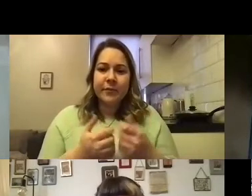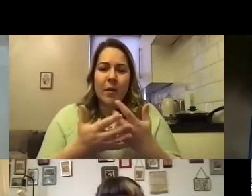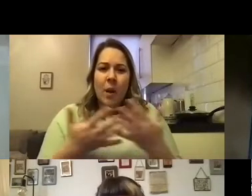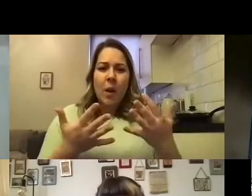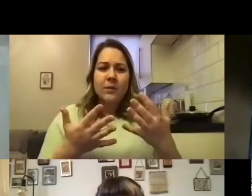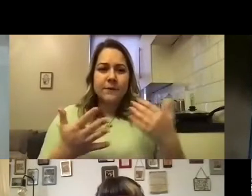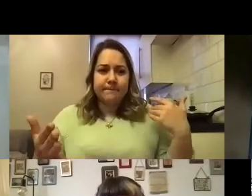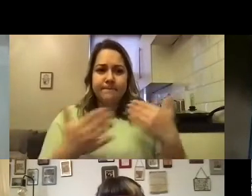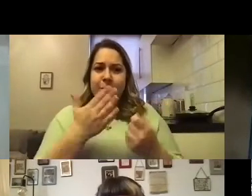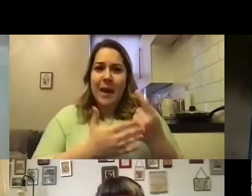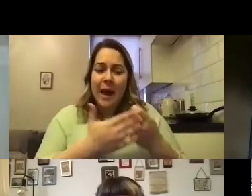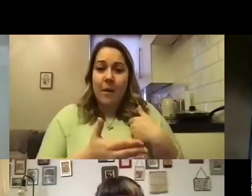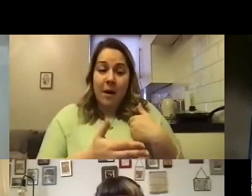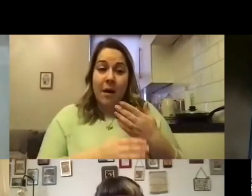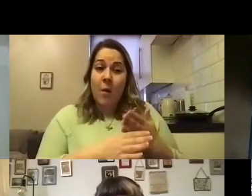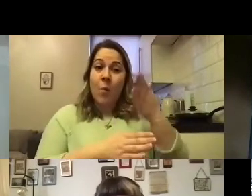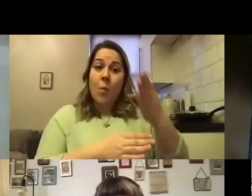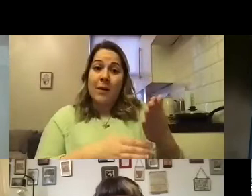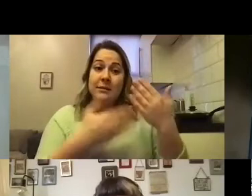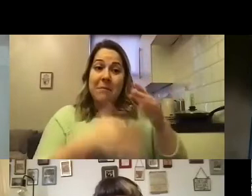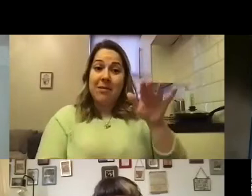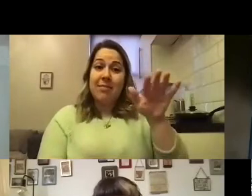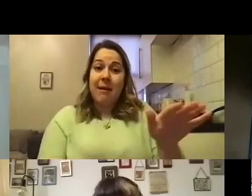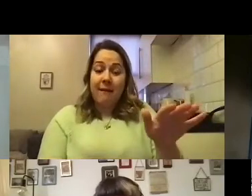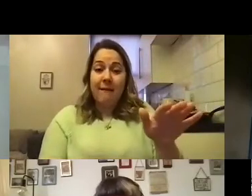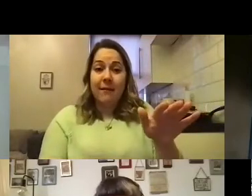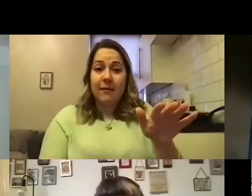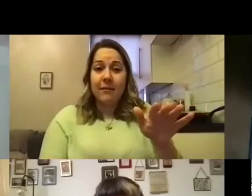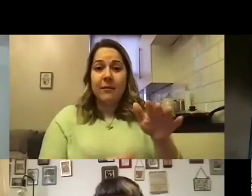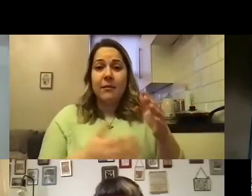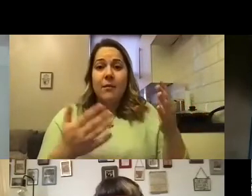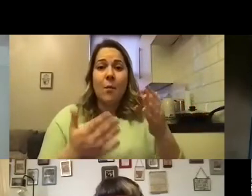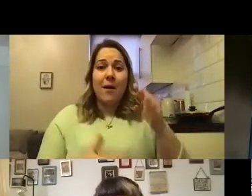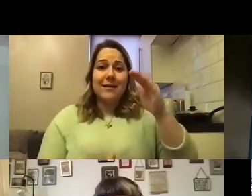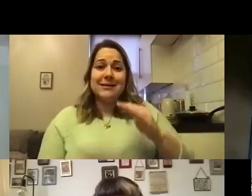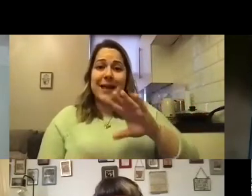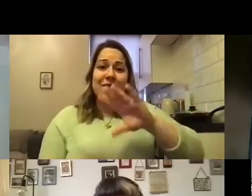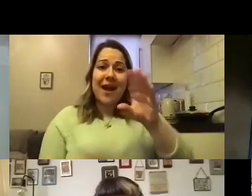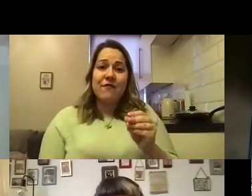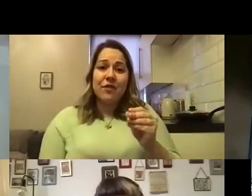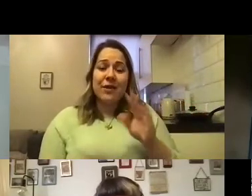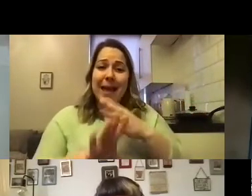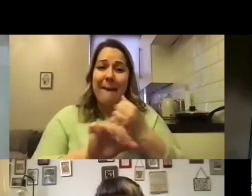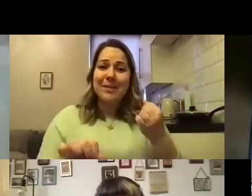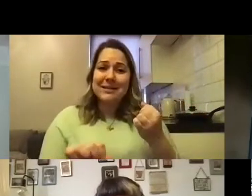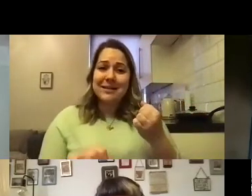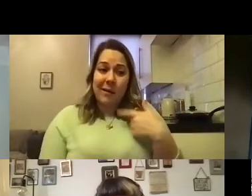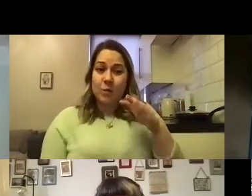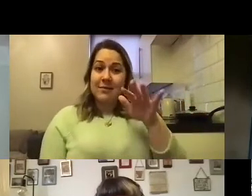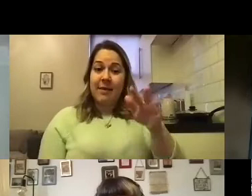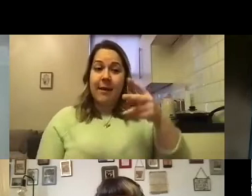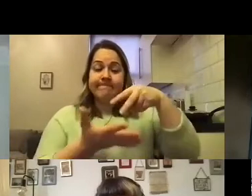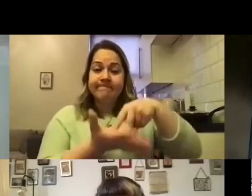started, but I went to that demonstration. I was an activist outside the South African embassy as, you know, a non-stop picket for many years. I've